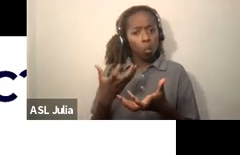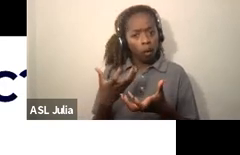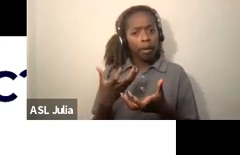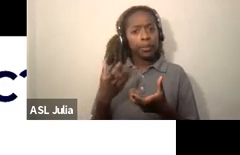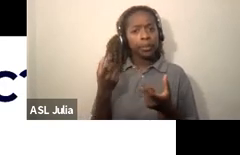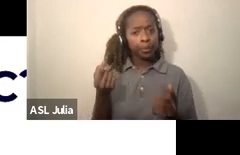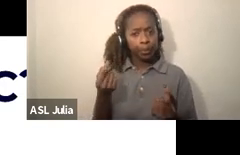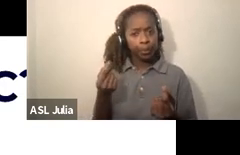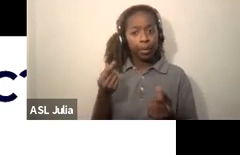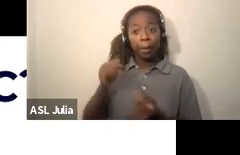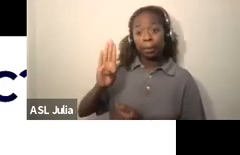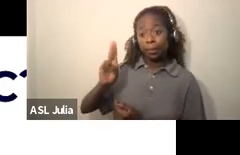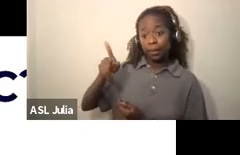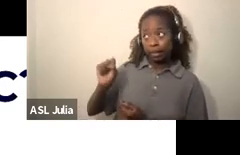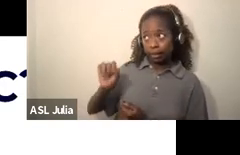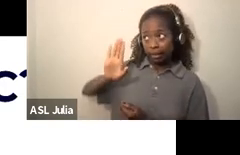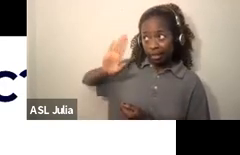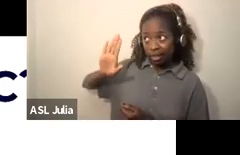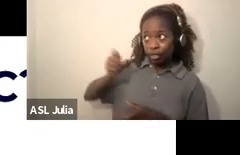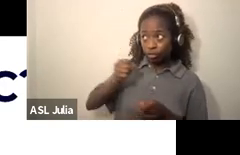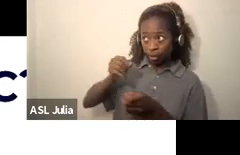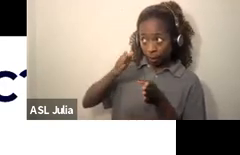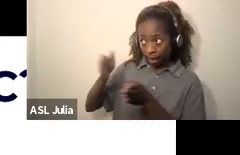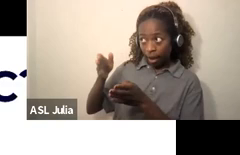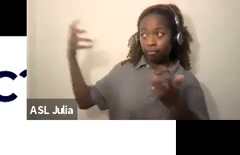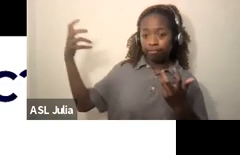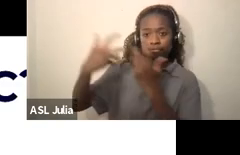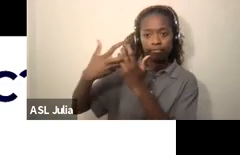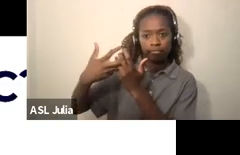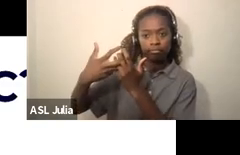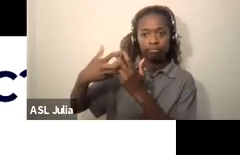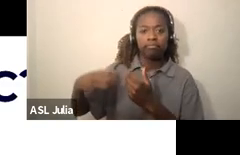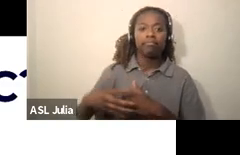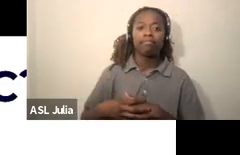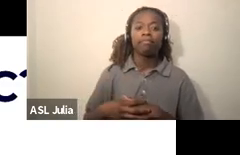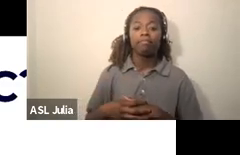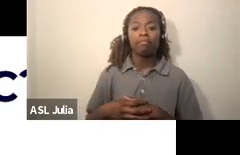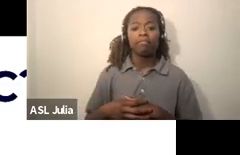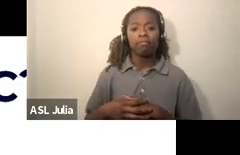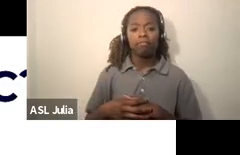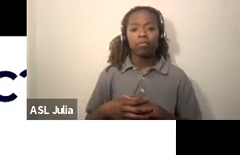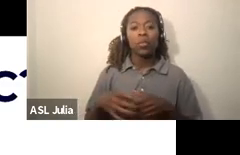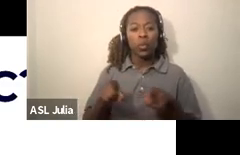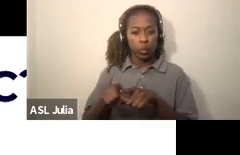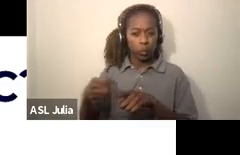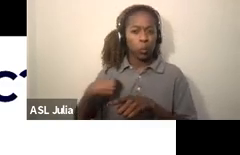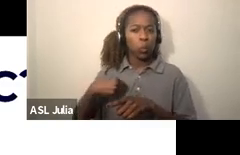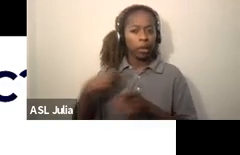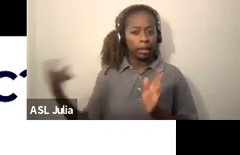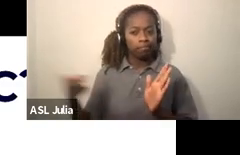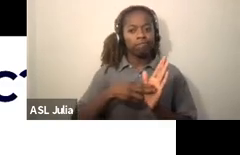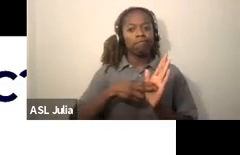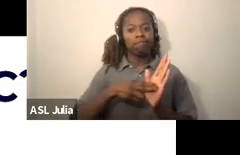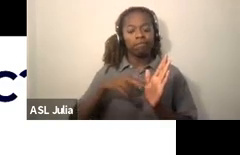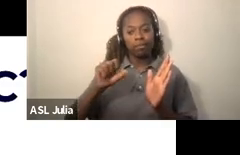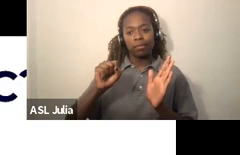with boston public schools strategic plan and also um a settlement agreement that we had signed in 2017